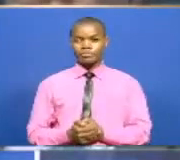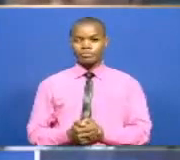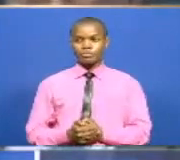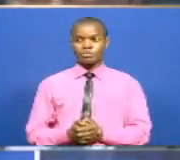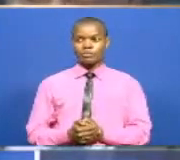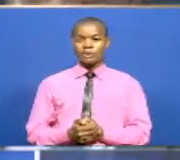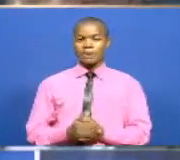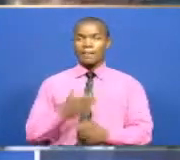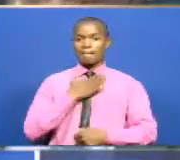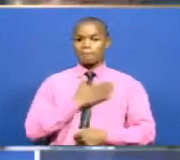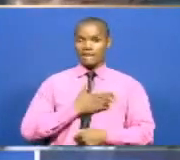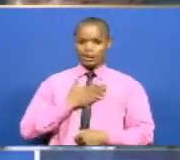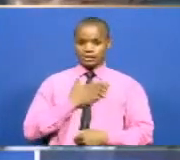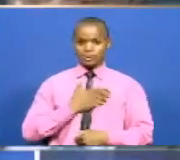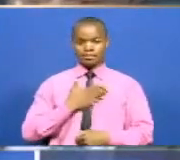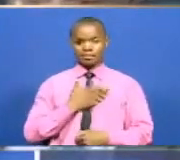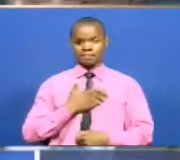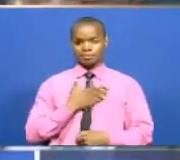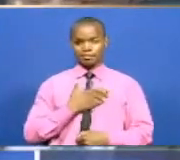Please,